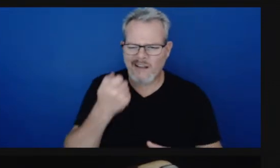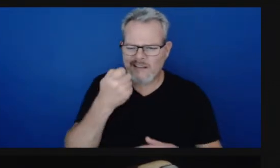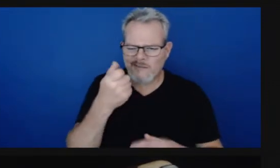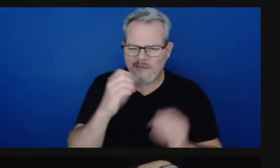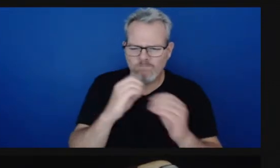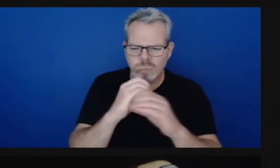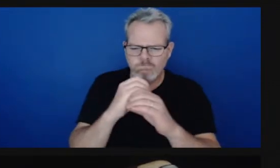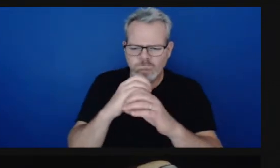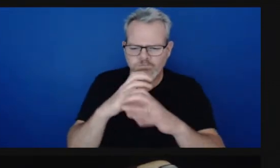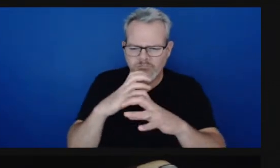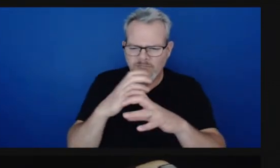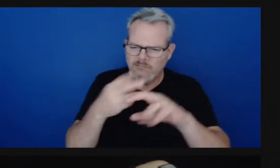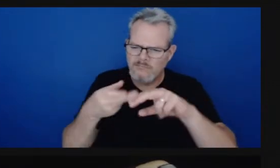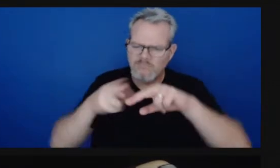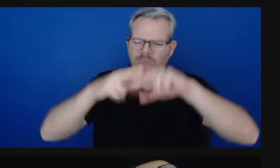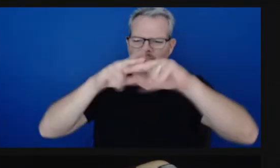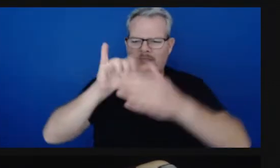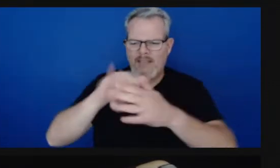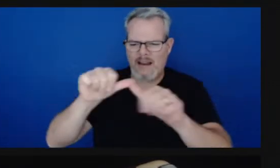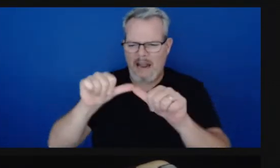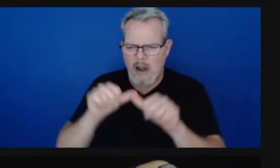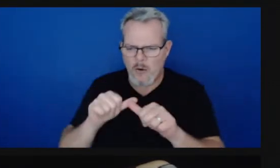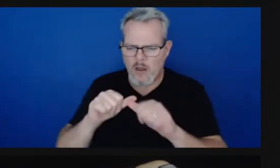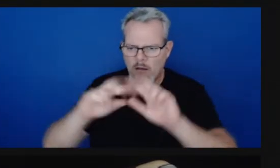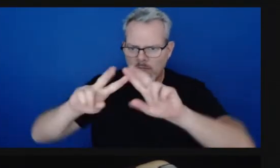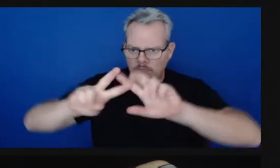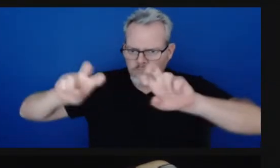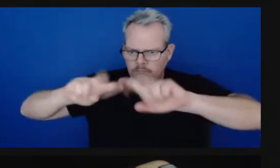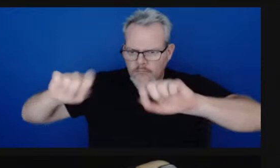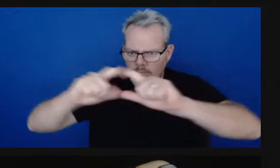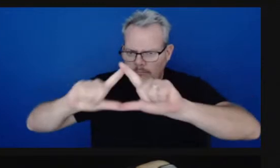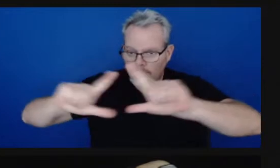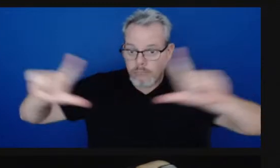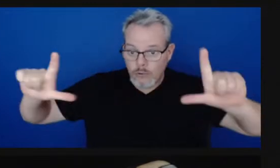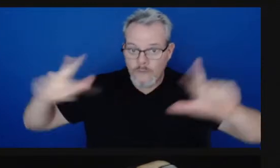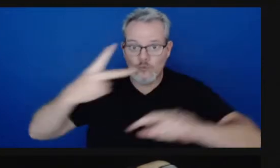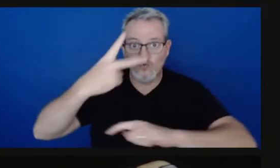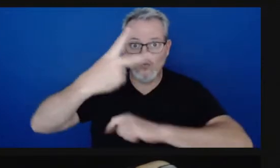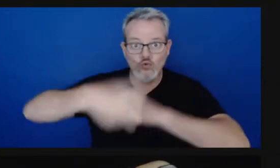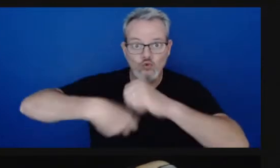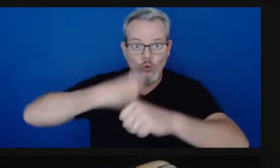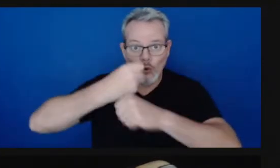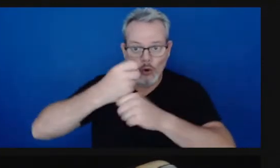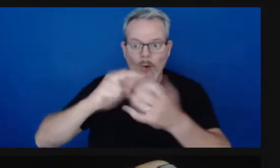well. When you look in detail at the 2-year plots, all the ground is still dropping